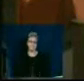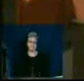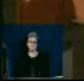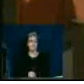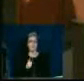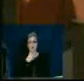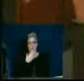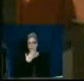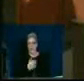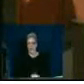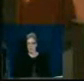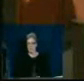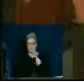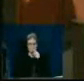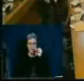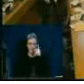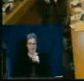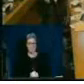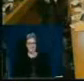Thank you. Okay.